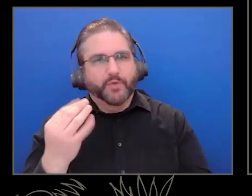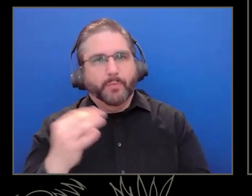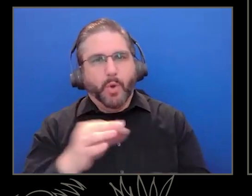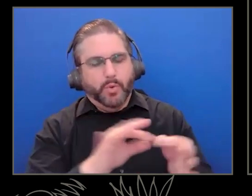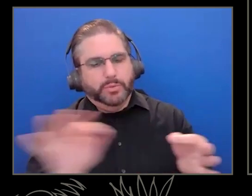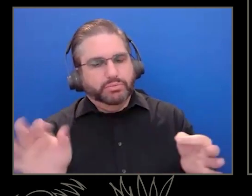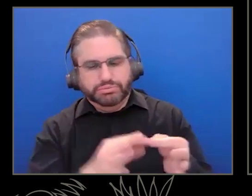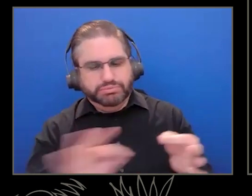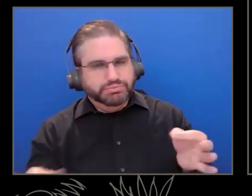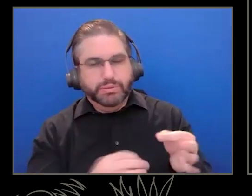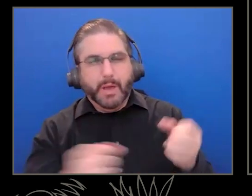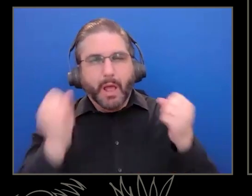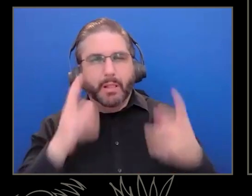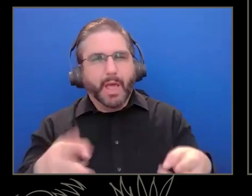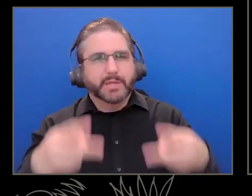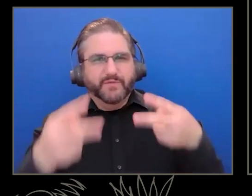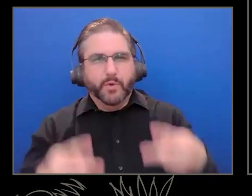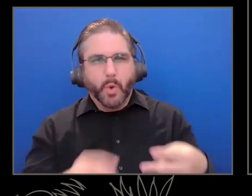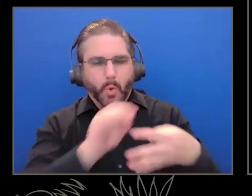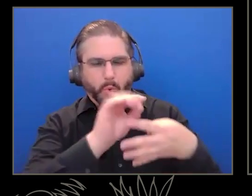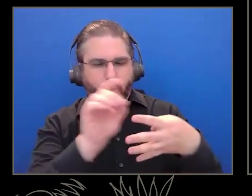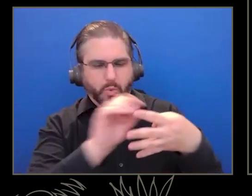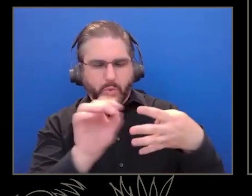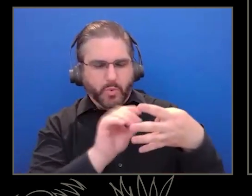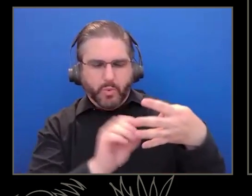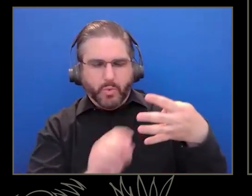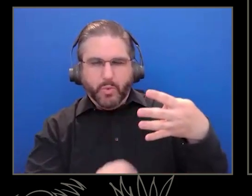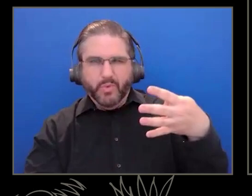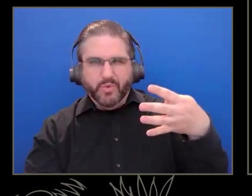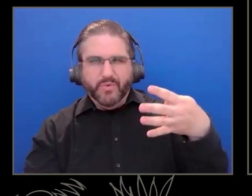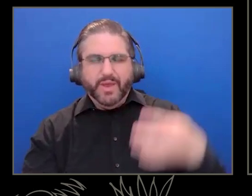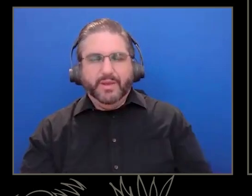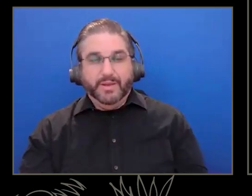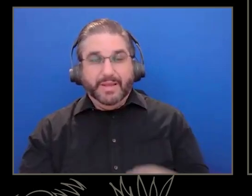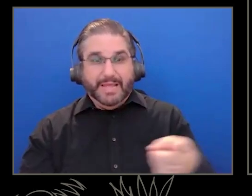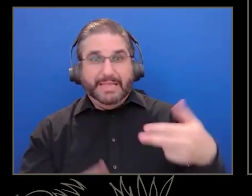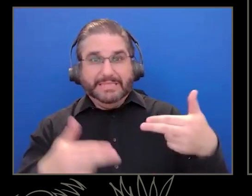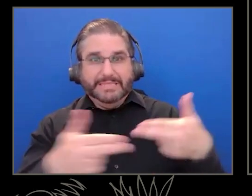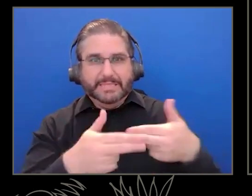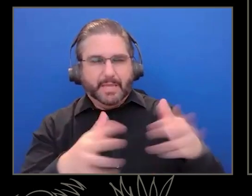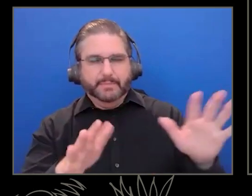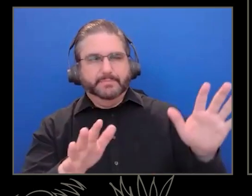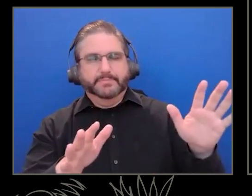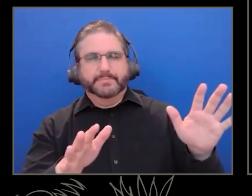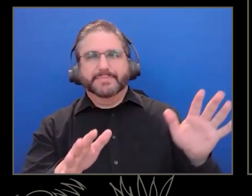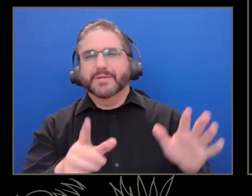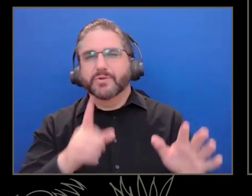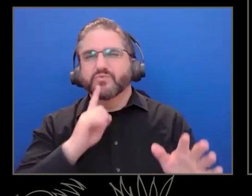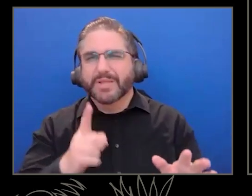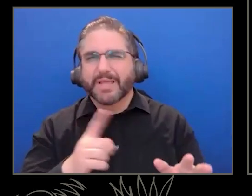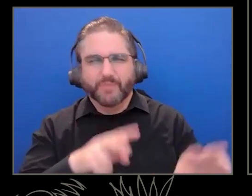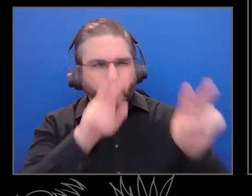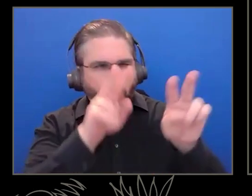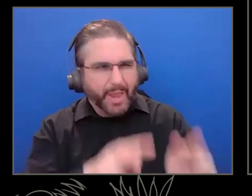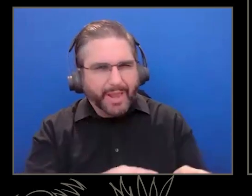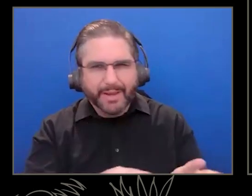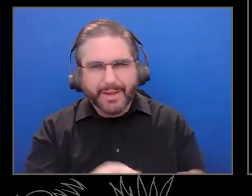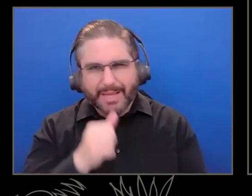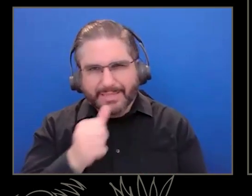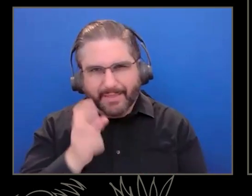of code in this slide particularly, but it's not that hard, honestly. We